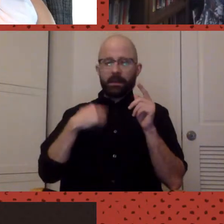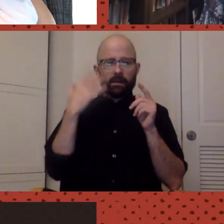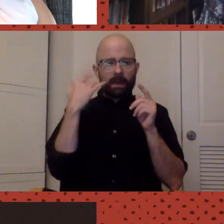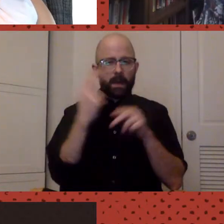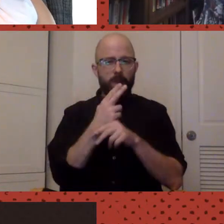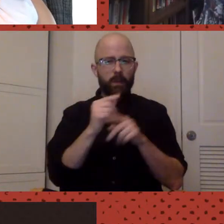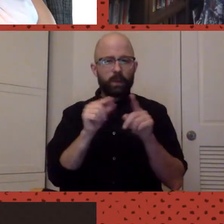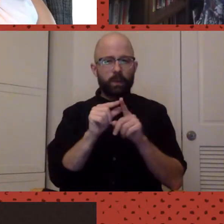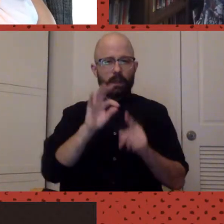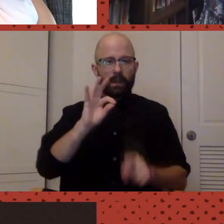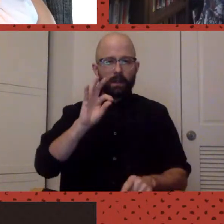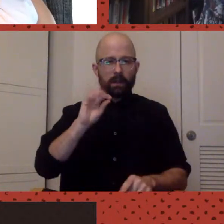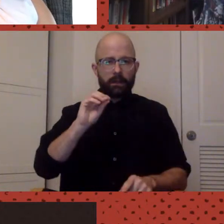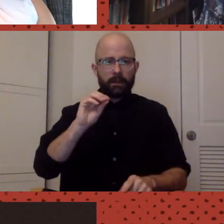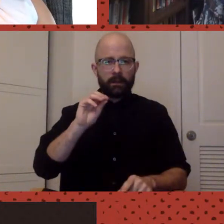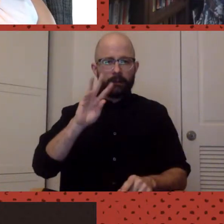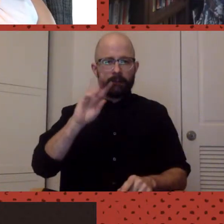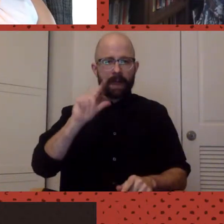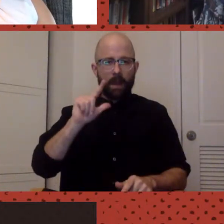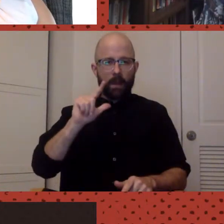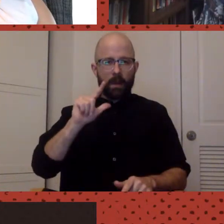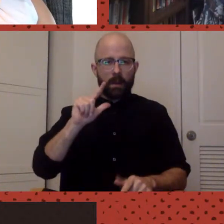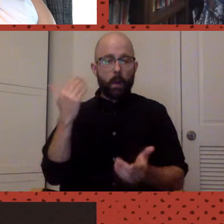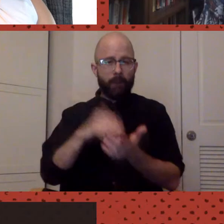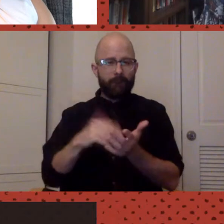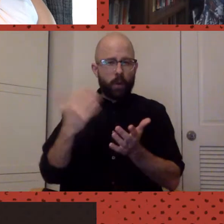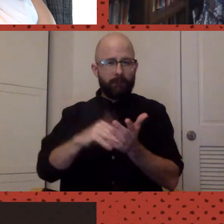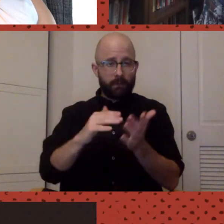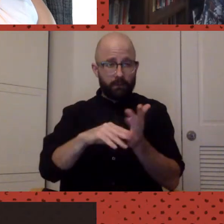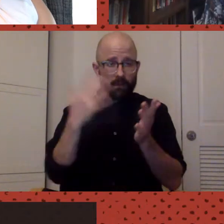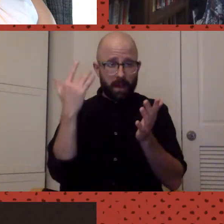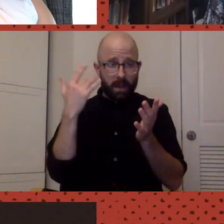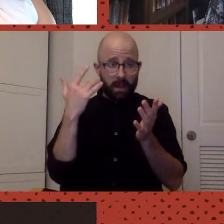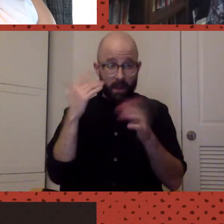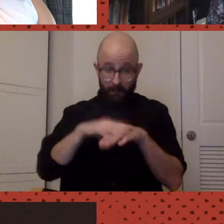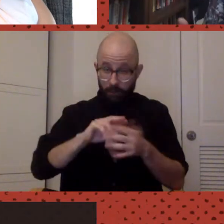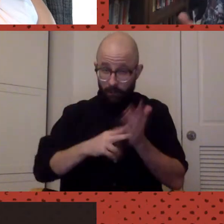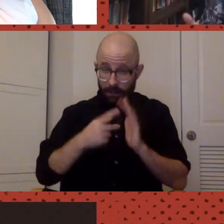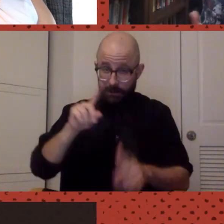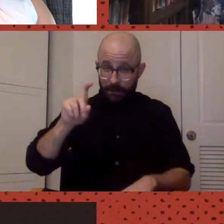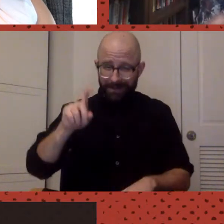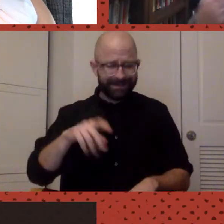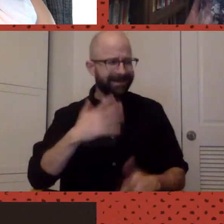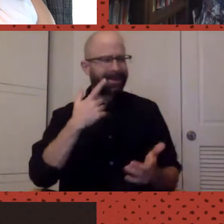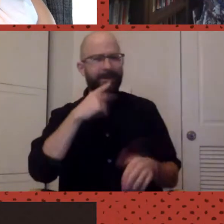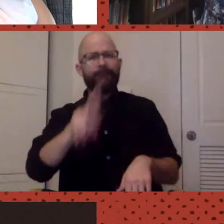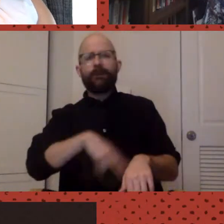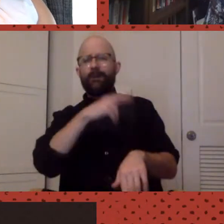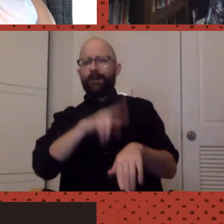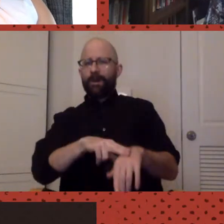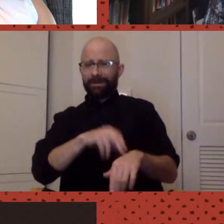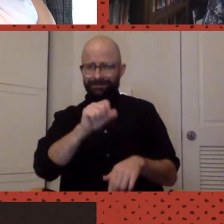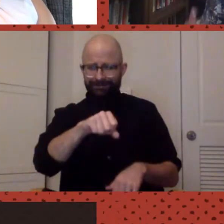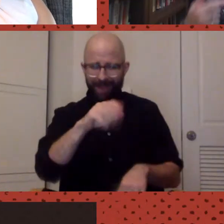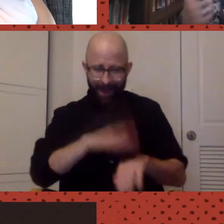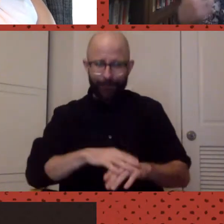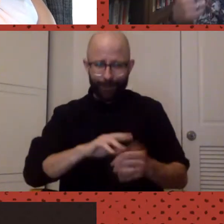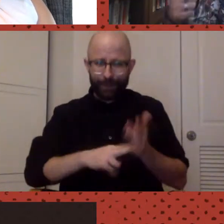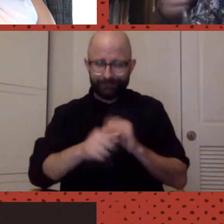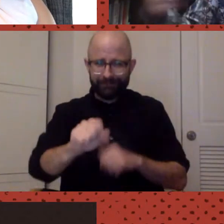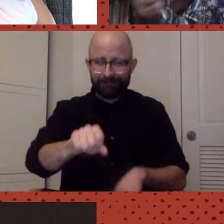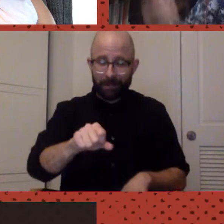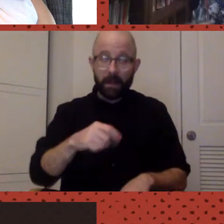over? Did you do that on purpose? Yeah. And I said, of course I did that on purpose, right? I used